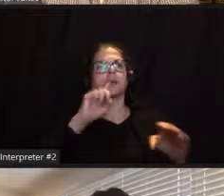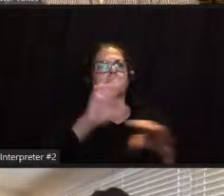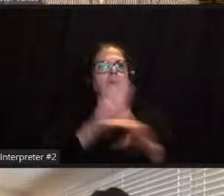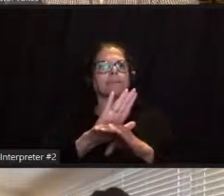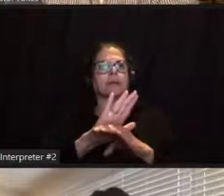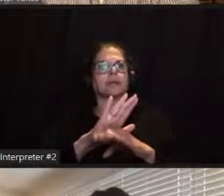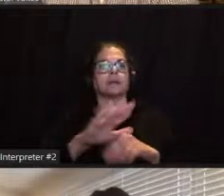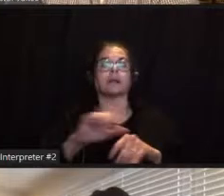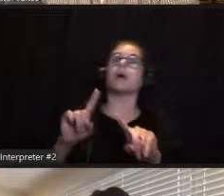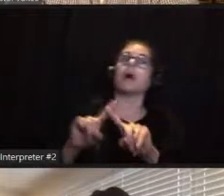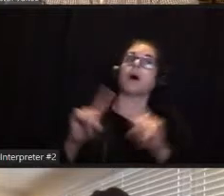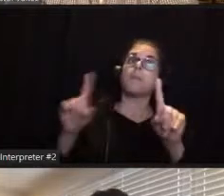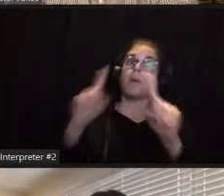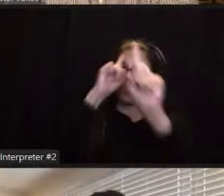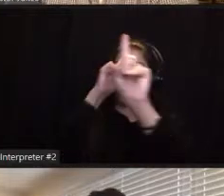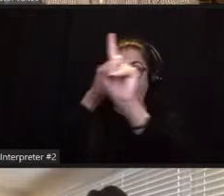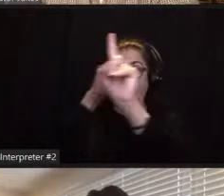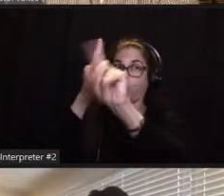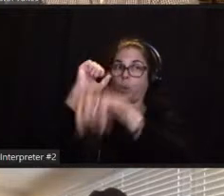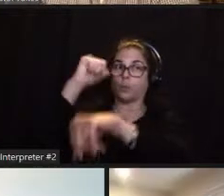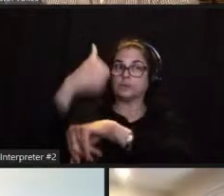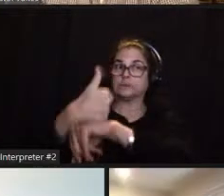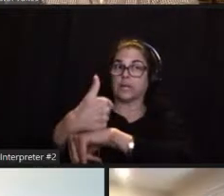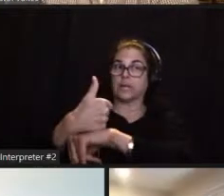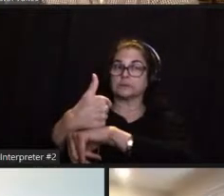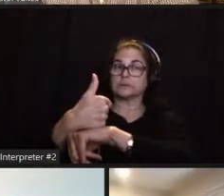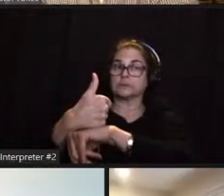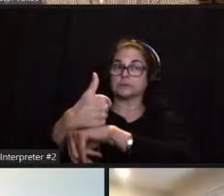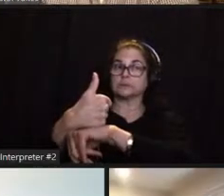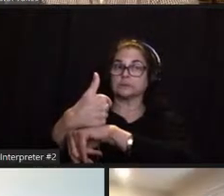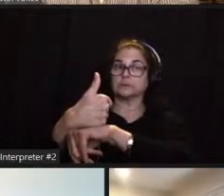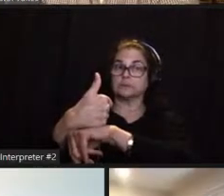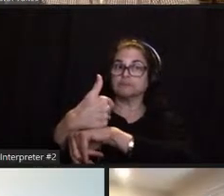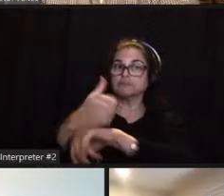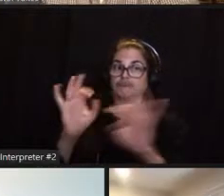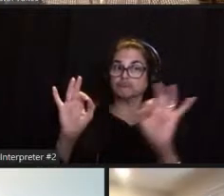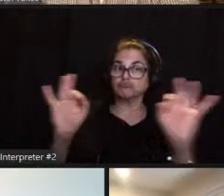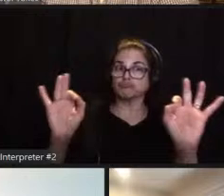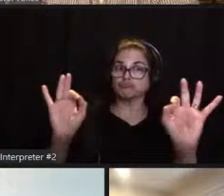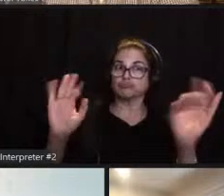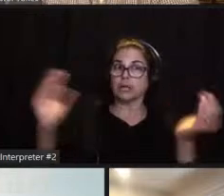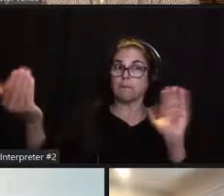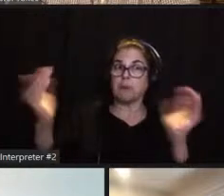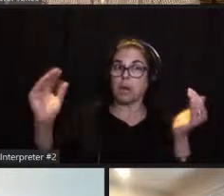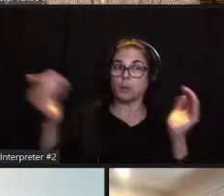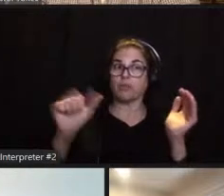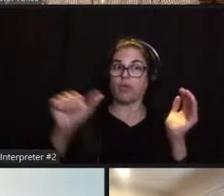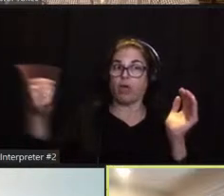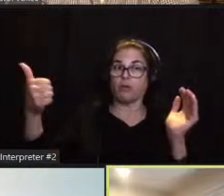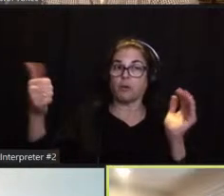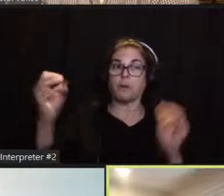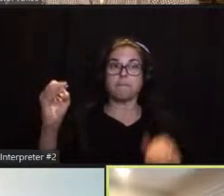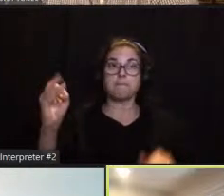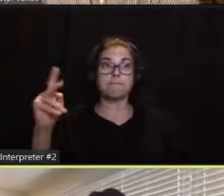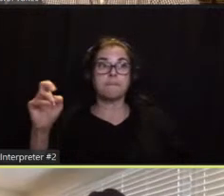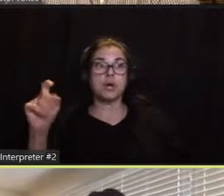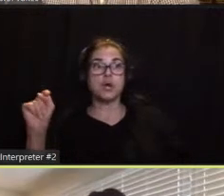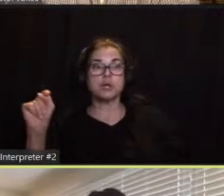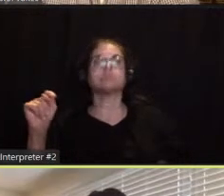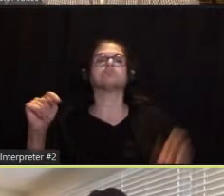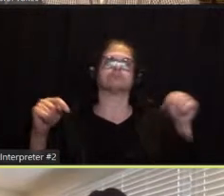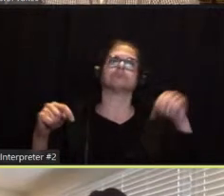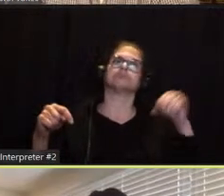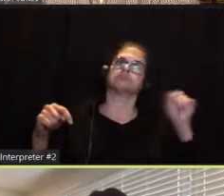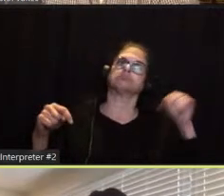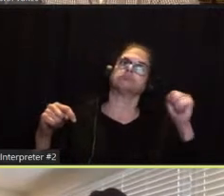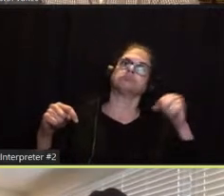But the goal we set makes sense with regards to the market, I guess is more my question. Yes, yes. It's